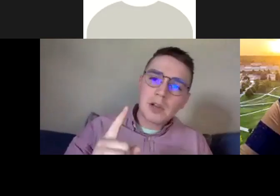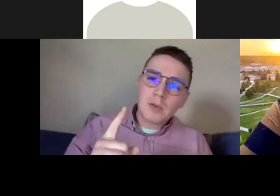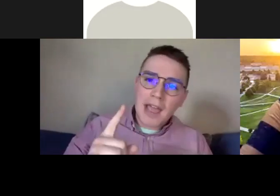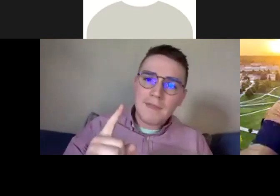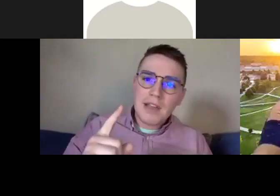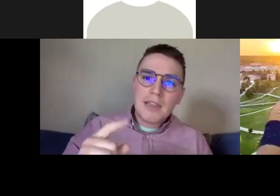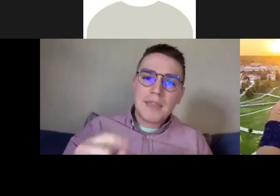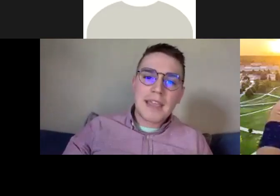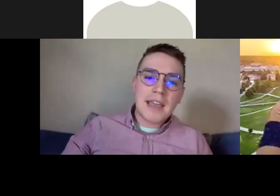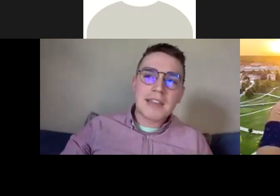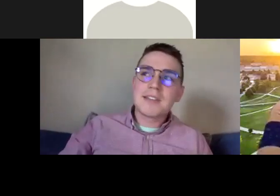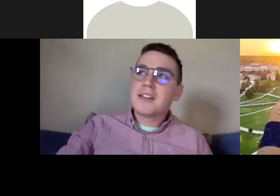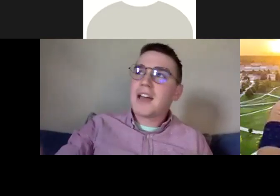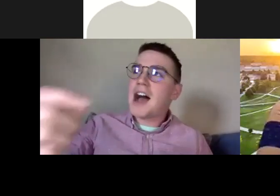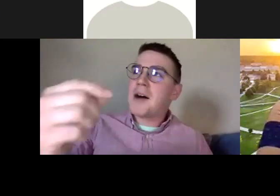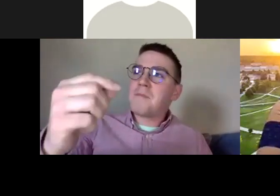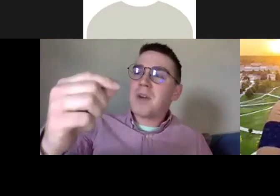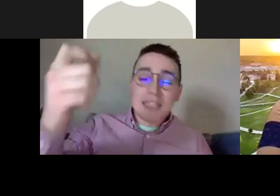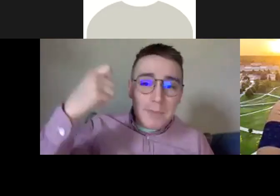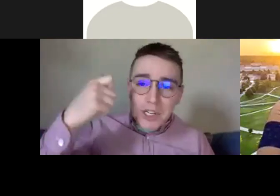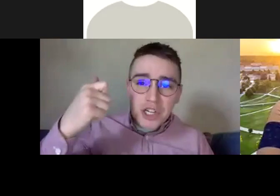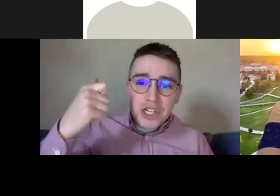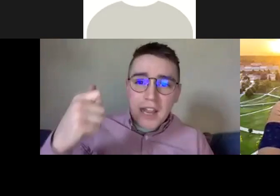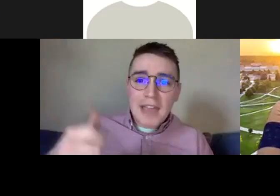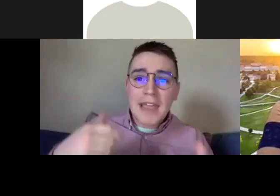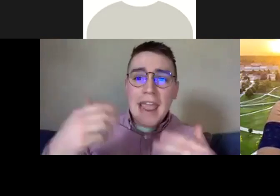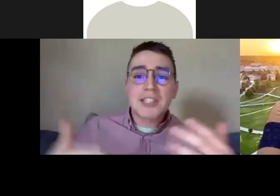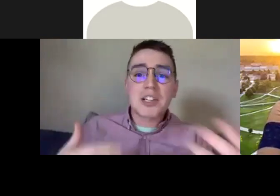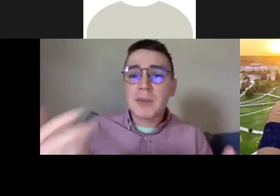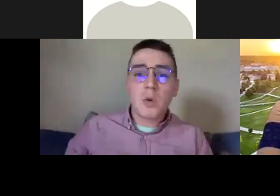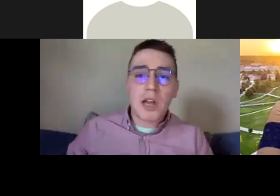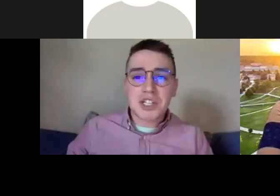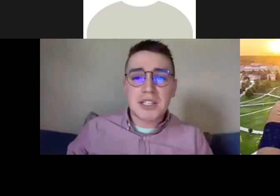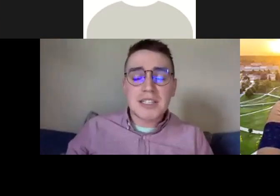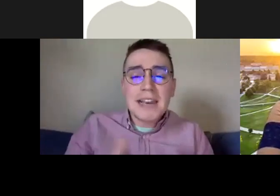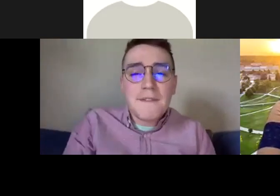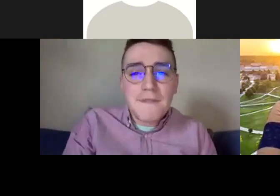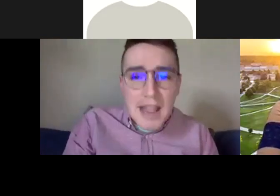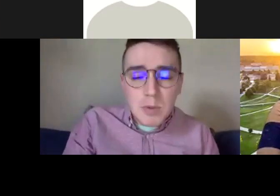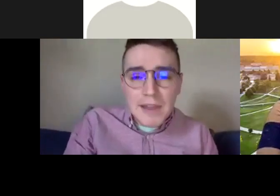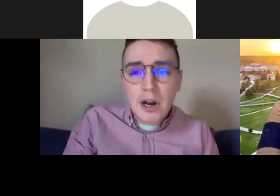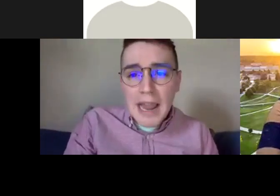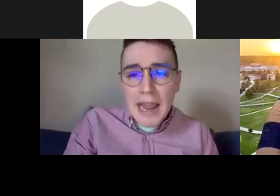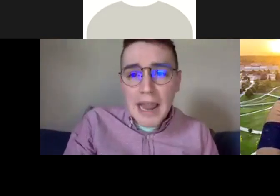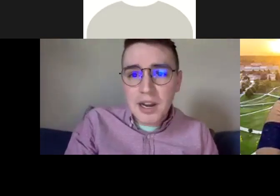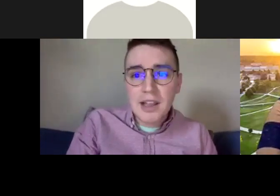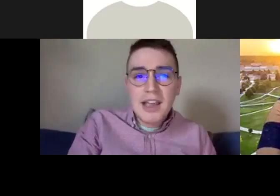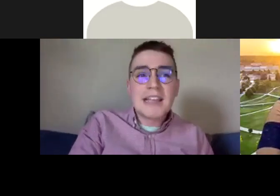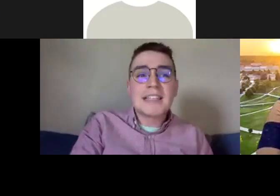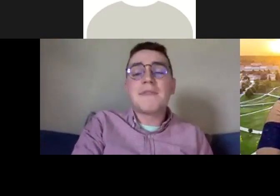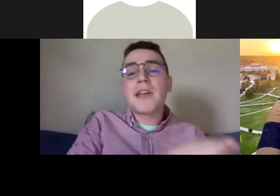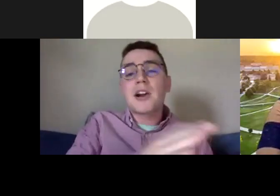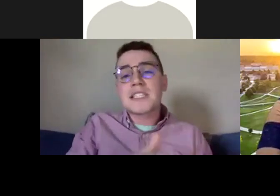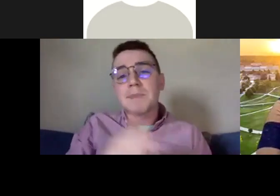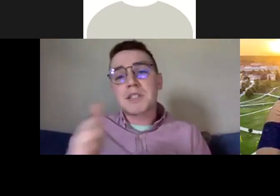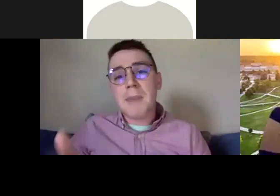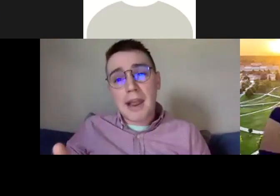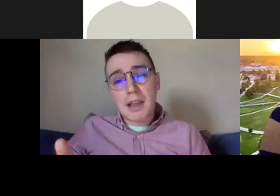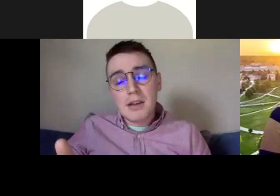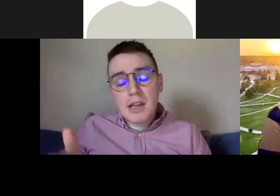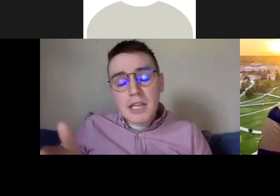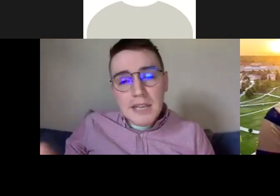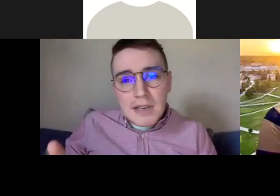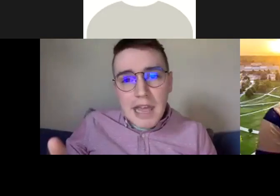people arrive, they get a temperature check and they answer some questions. In effect, what they are answering is if they are